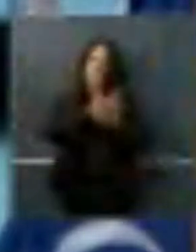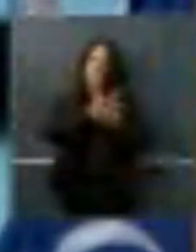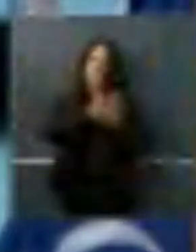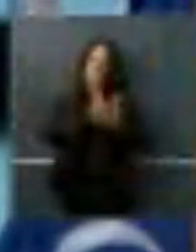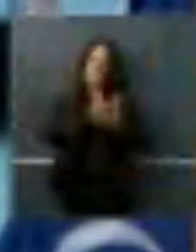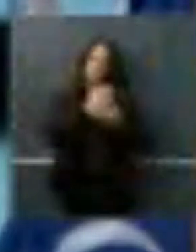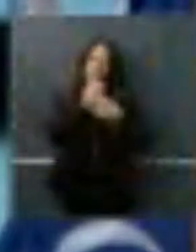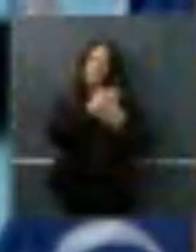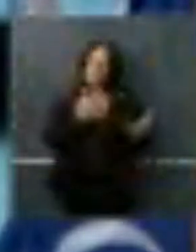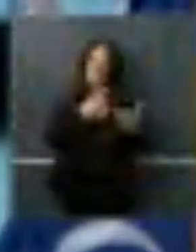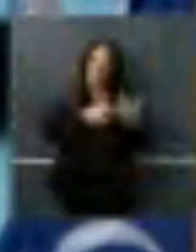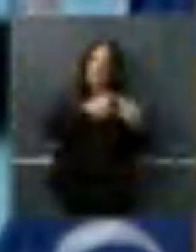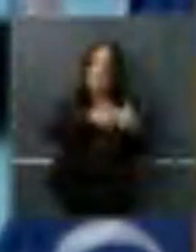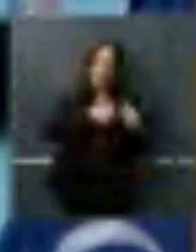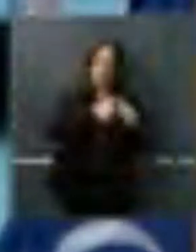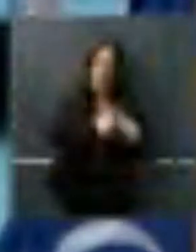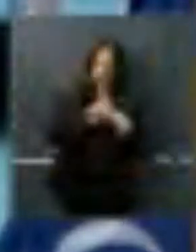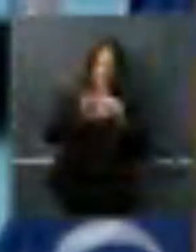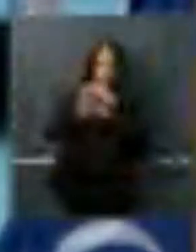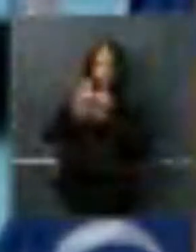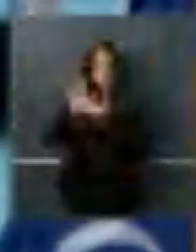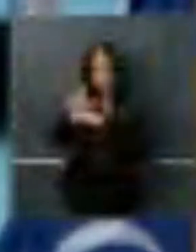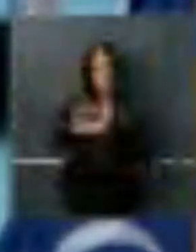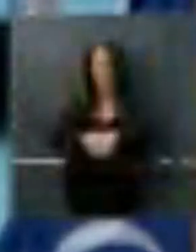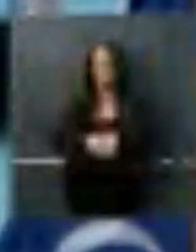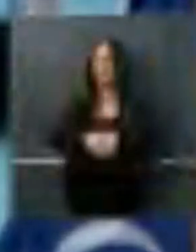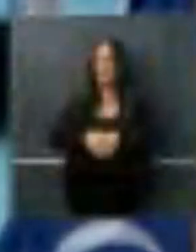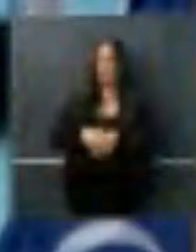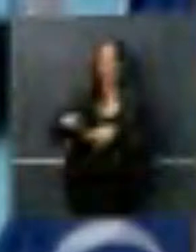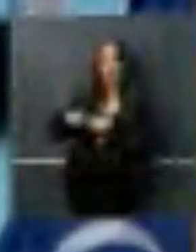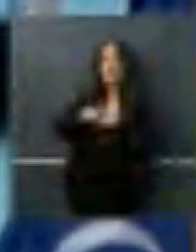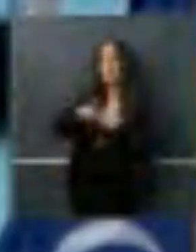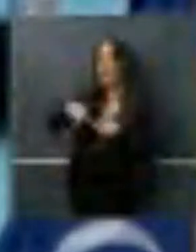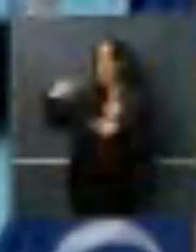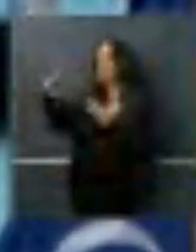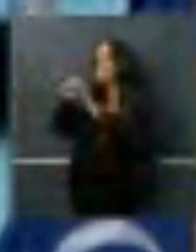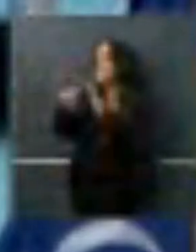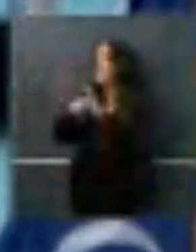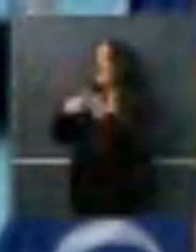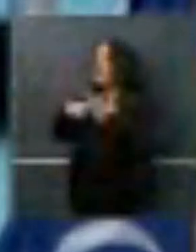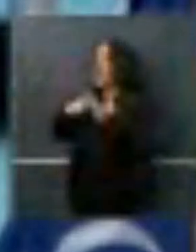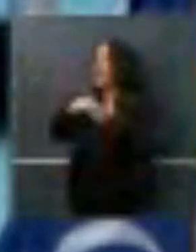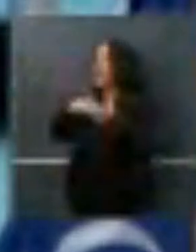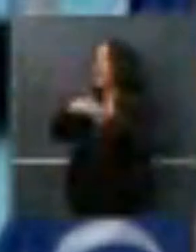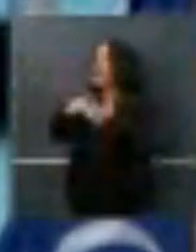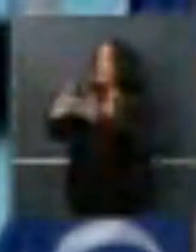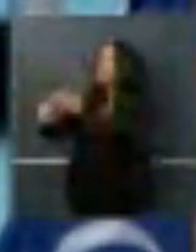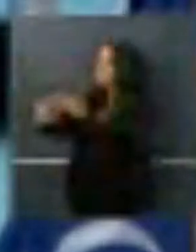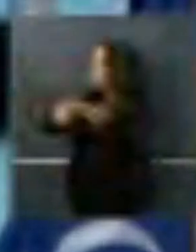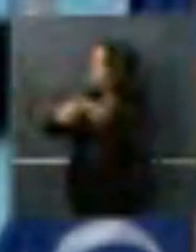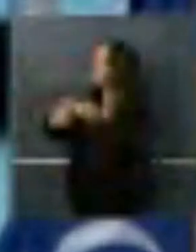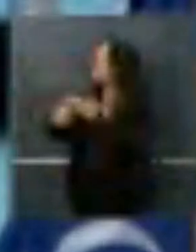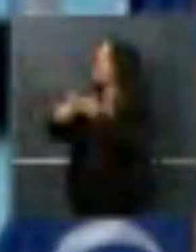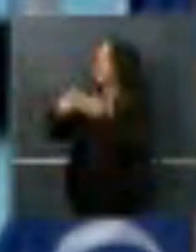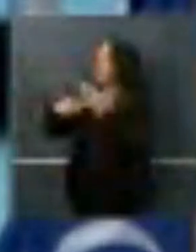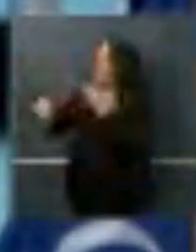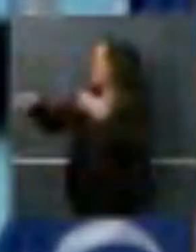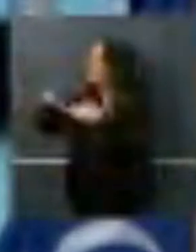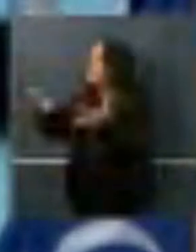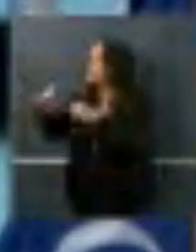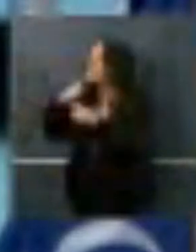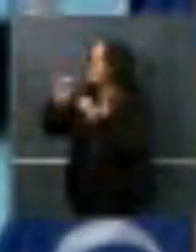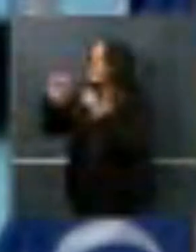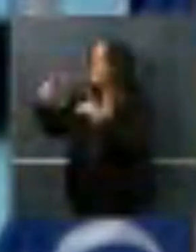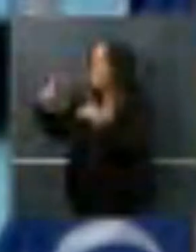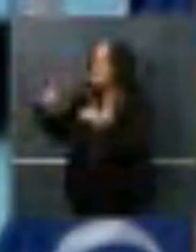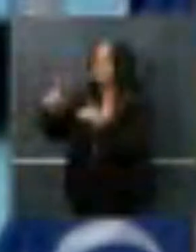practice for other states across our union. The guidance, however, is not equally distributed in terms